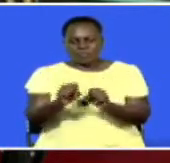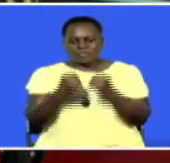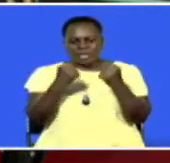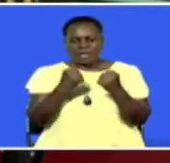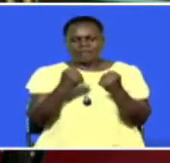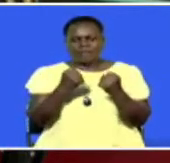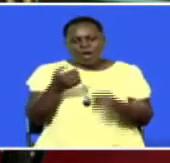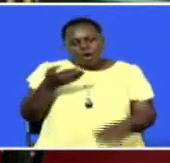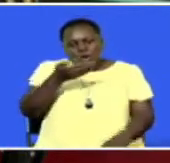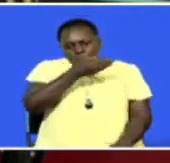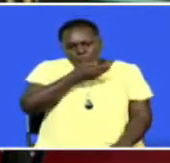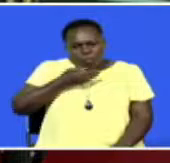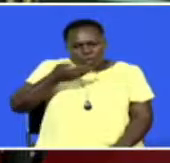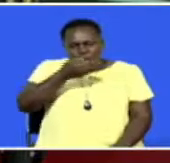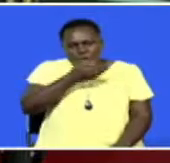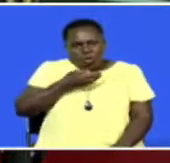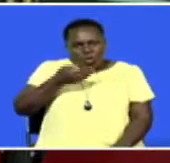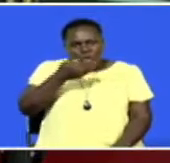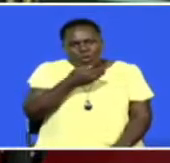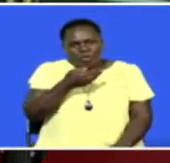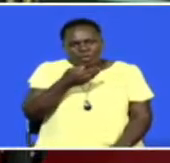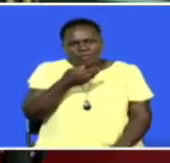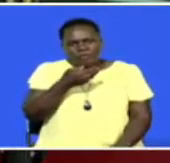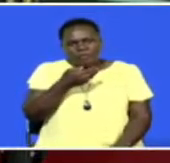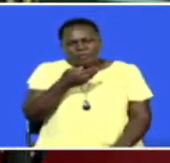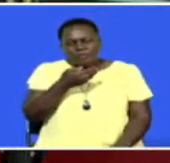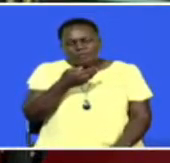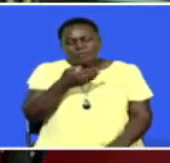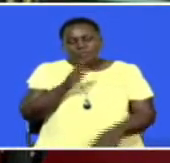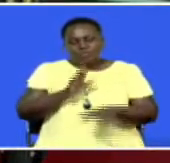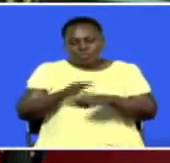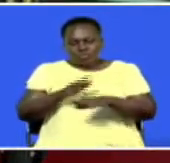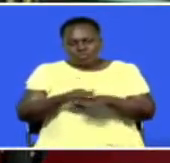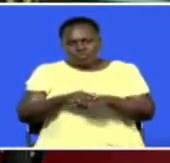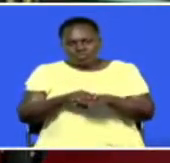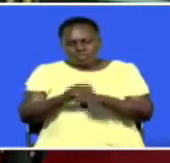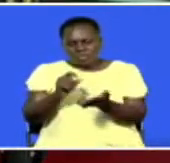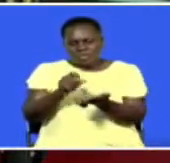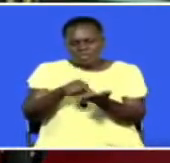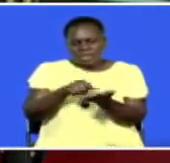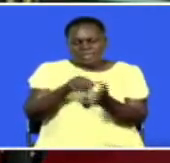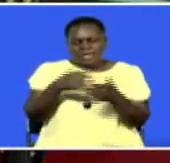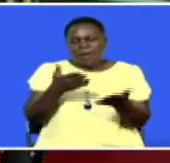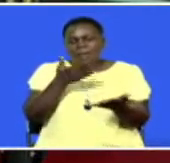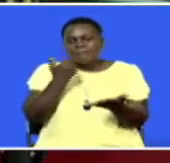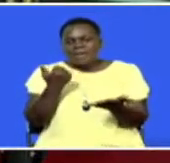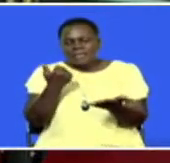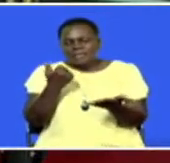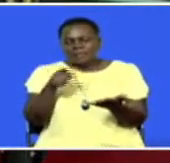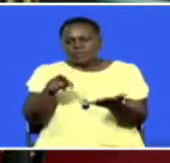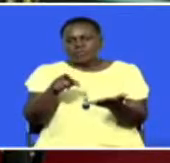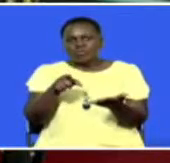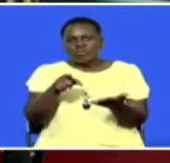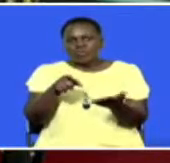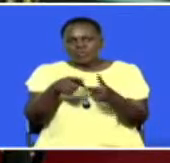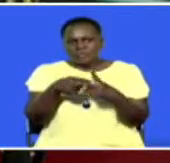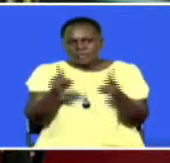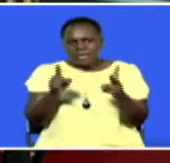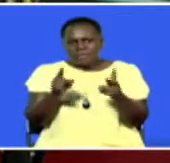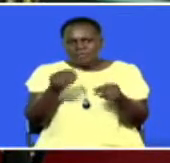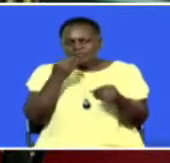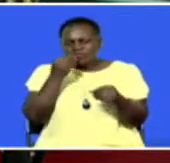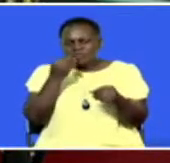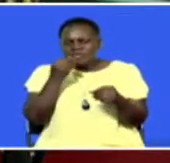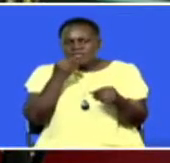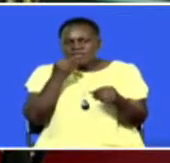prepare porridge in a bid to diffuse the destructive nature of grains and how best you can kick off complementary